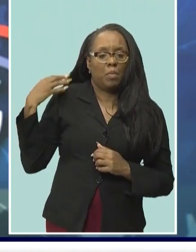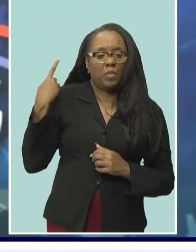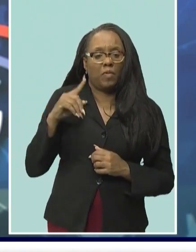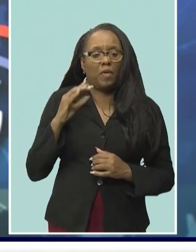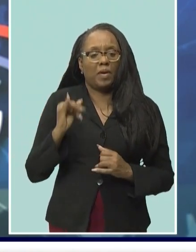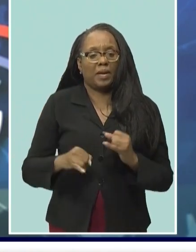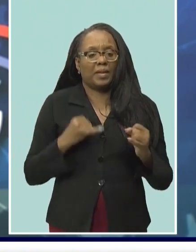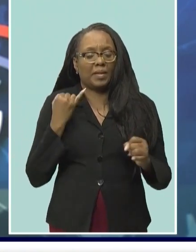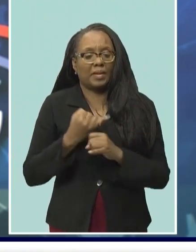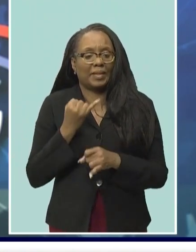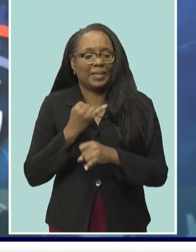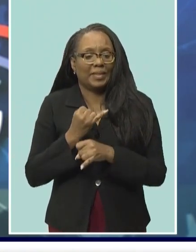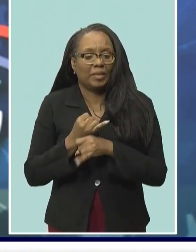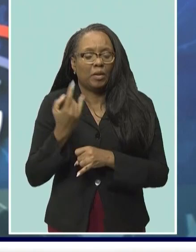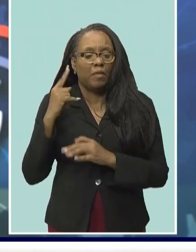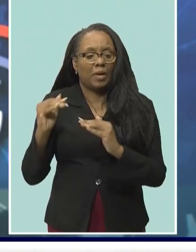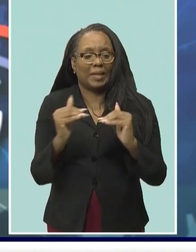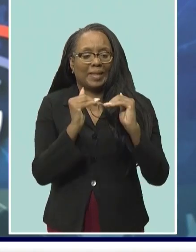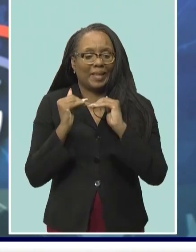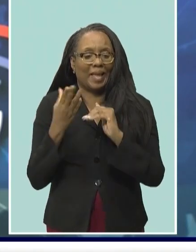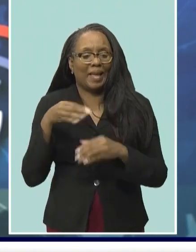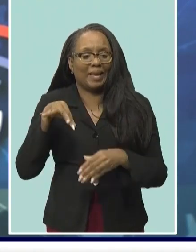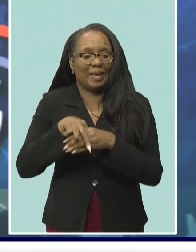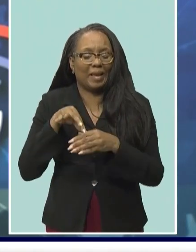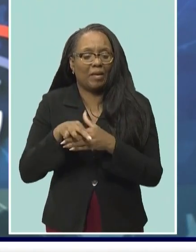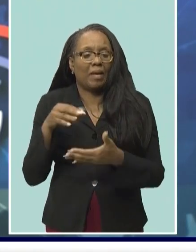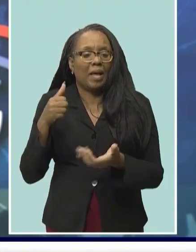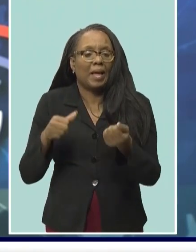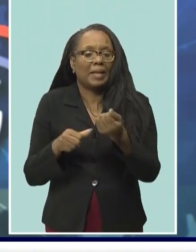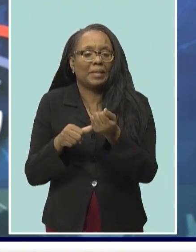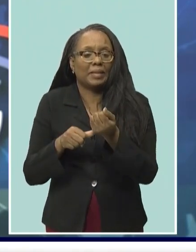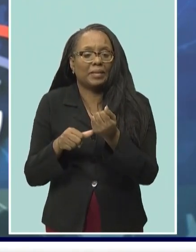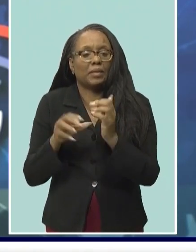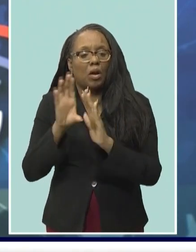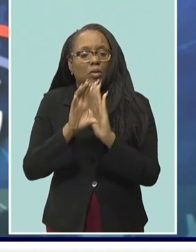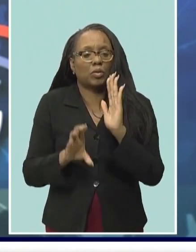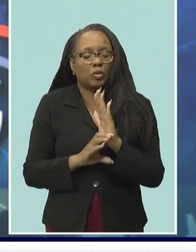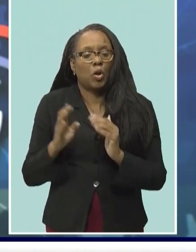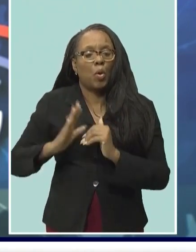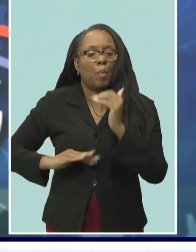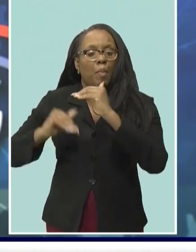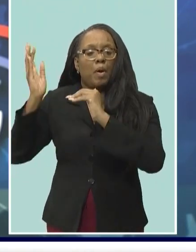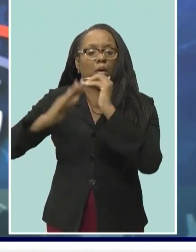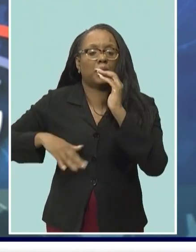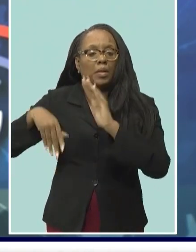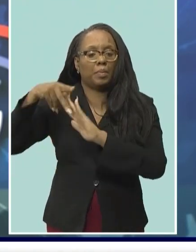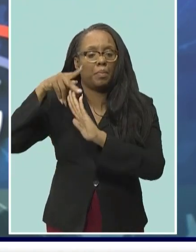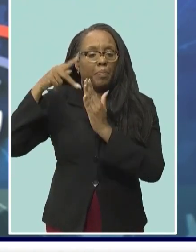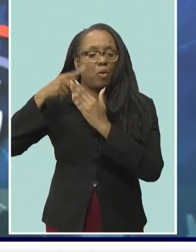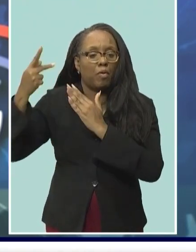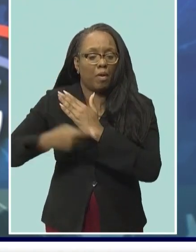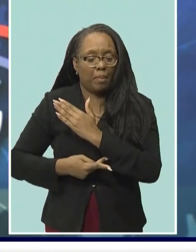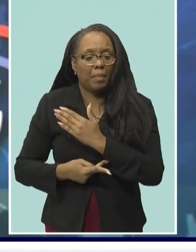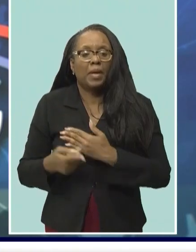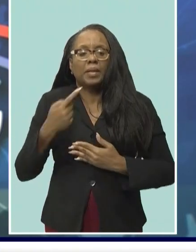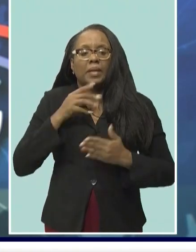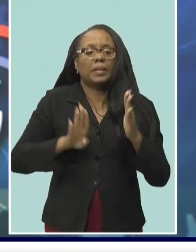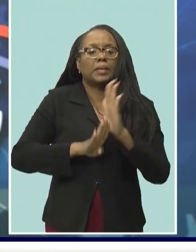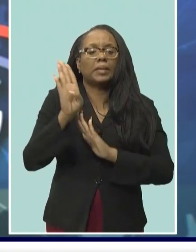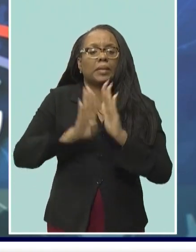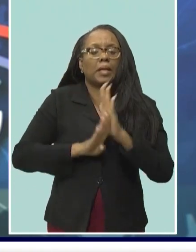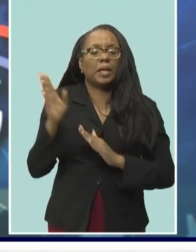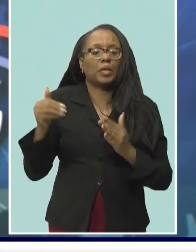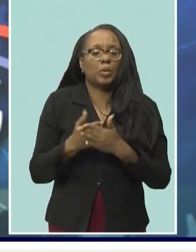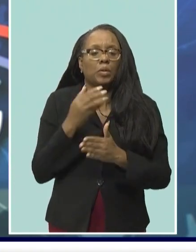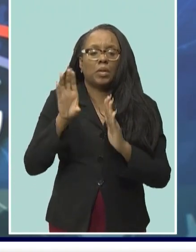for Democracy and Electoral Assistance Constitutional Building Program, Sumit Bisaria. He admits developing a new